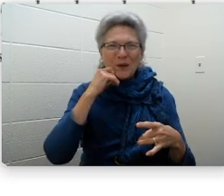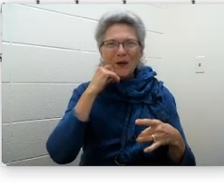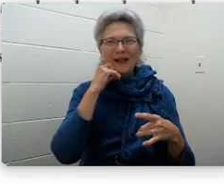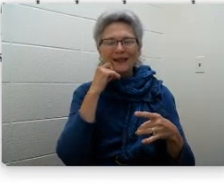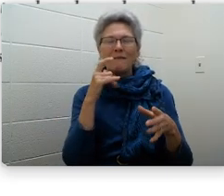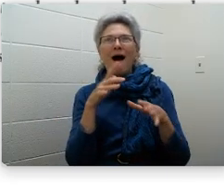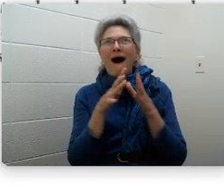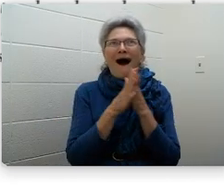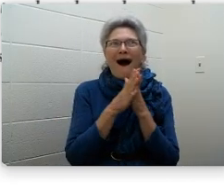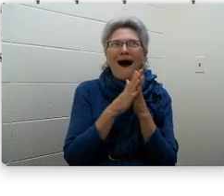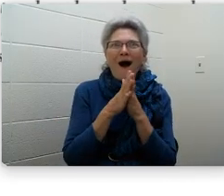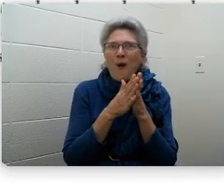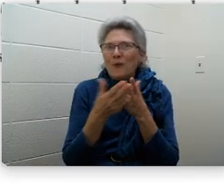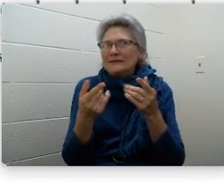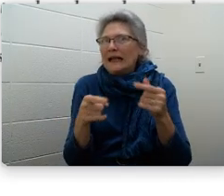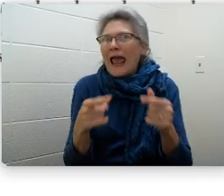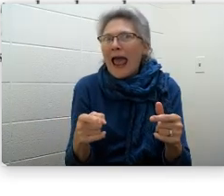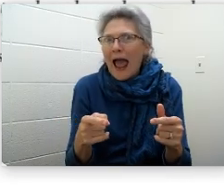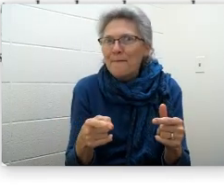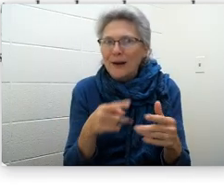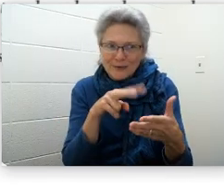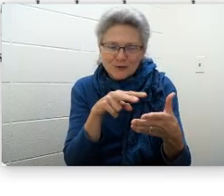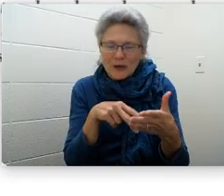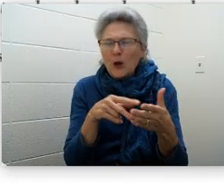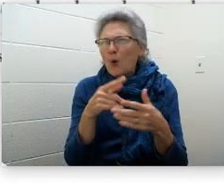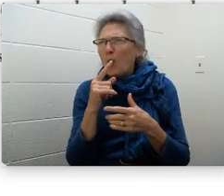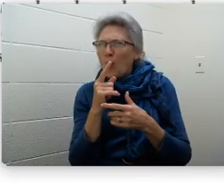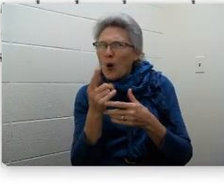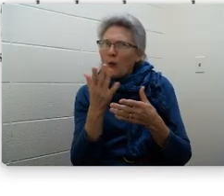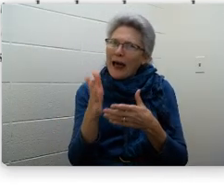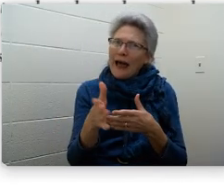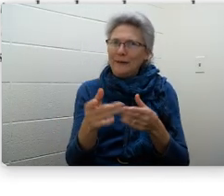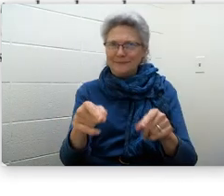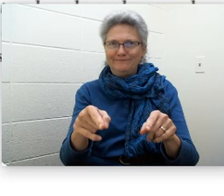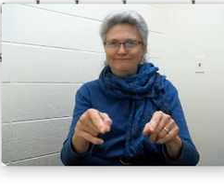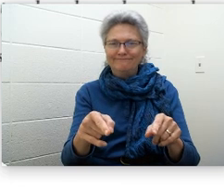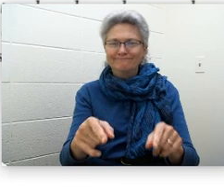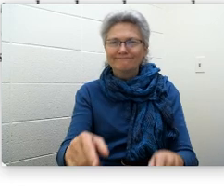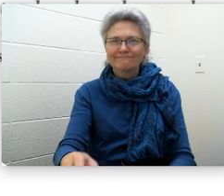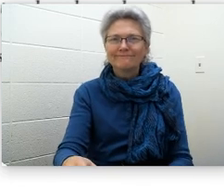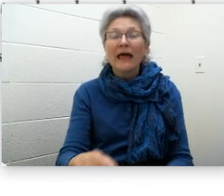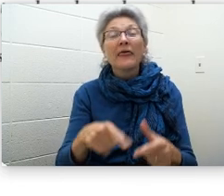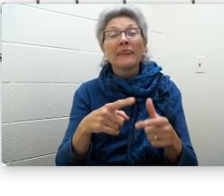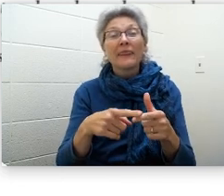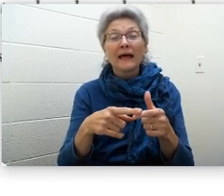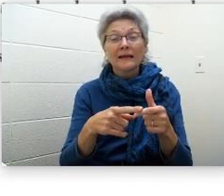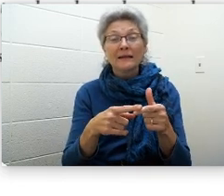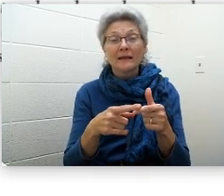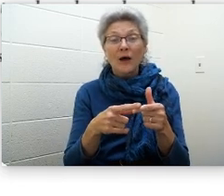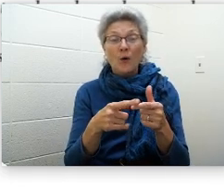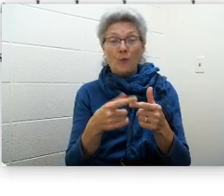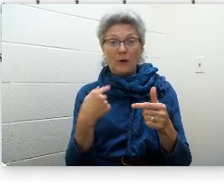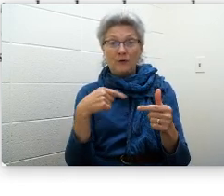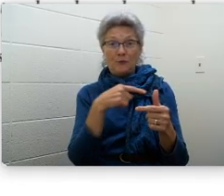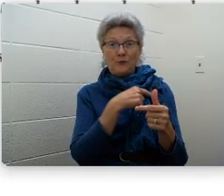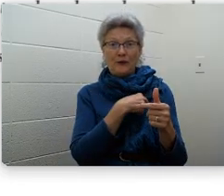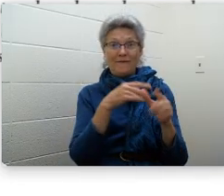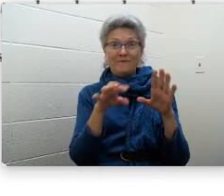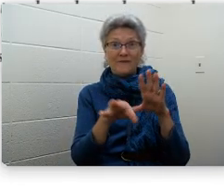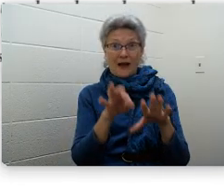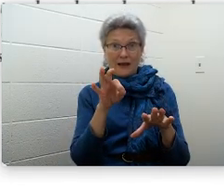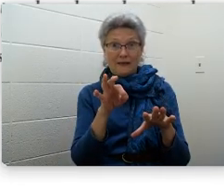me on the edge of my seat reading it, kind of trying to figure out what would happen next. Then now when we